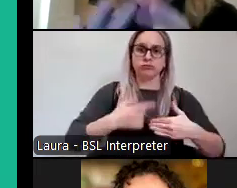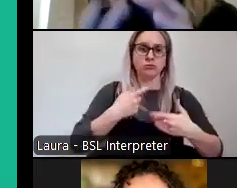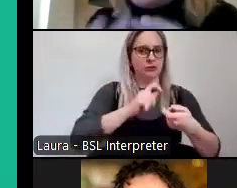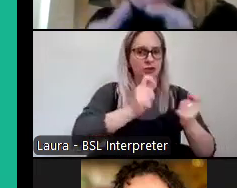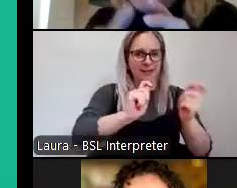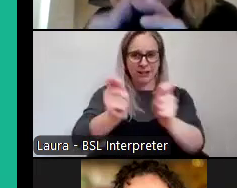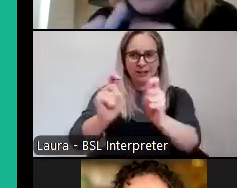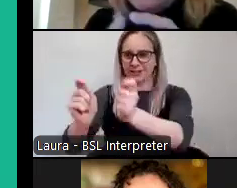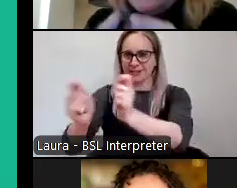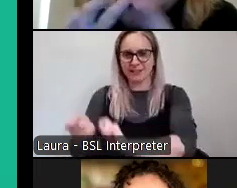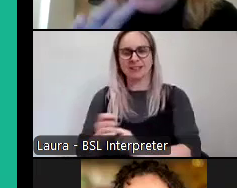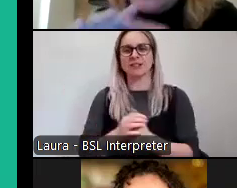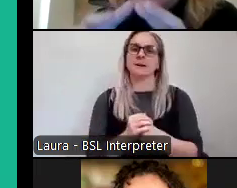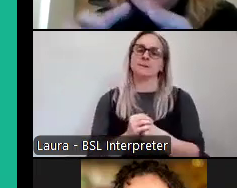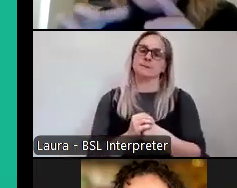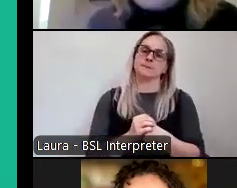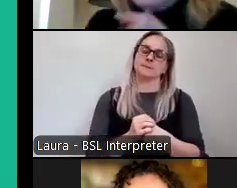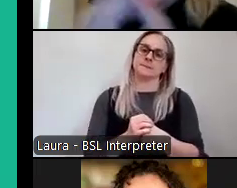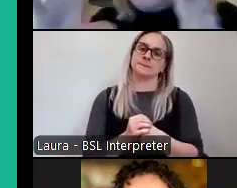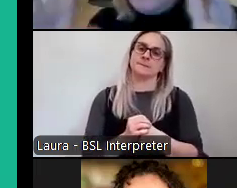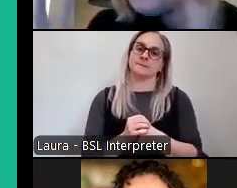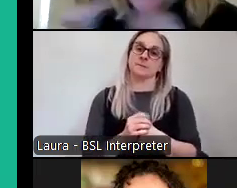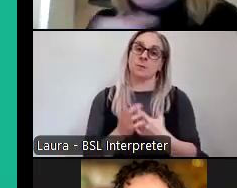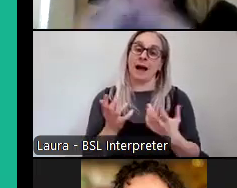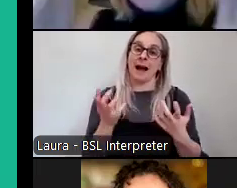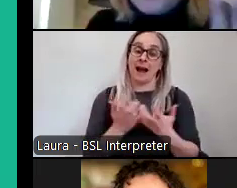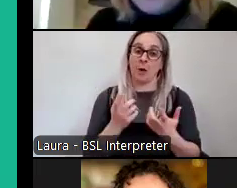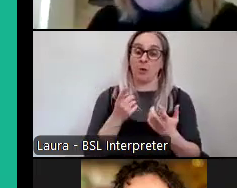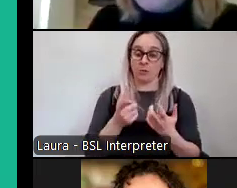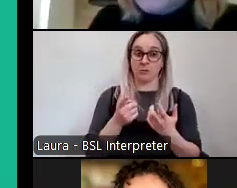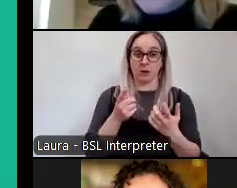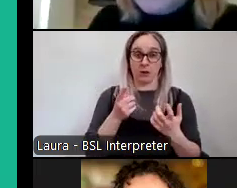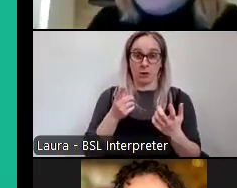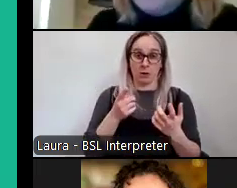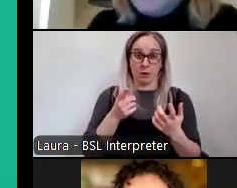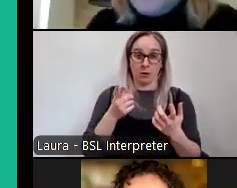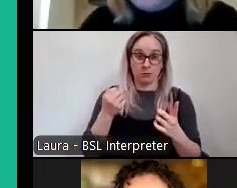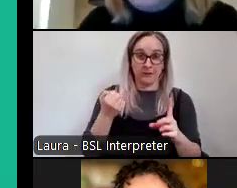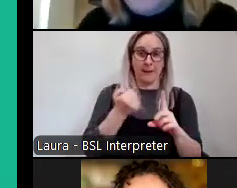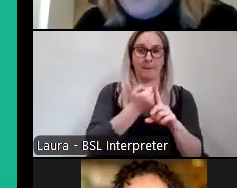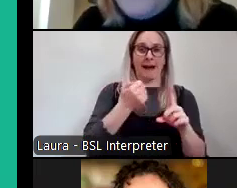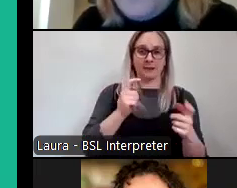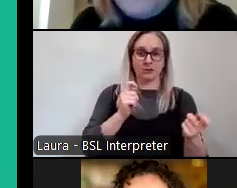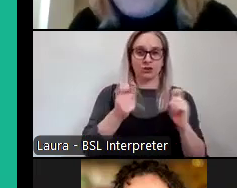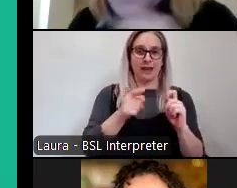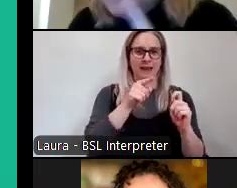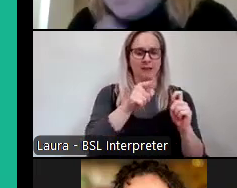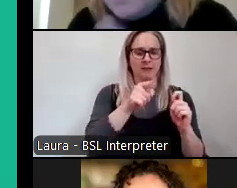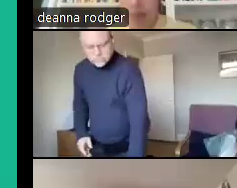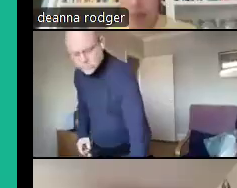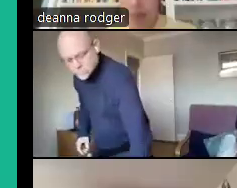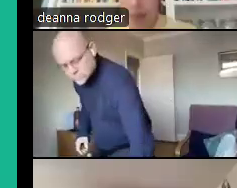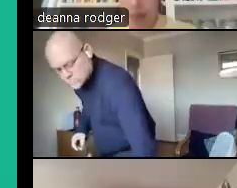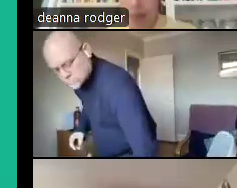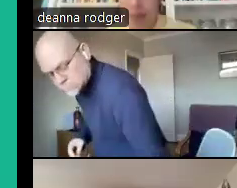now and how you can take that impact to its next level. That might be around progressing